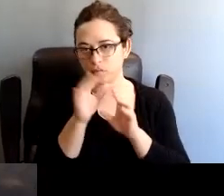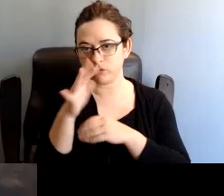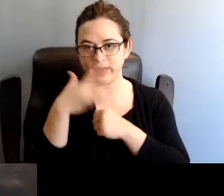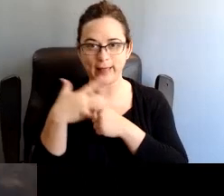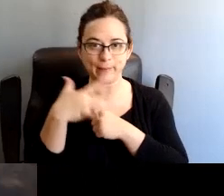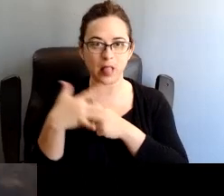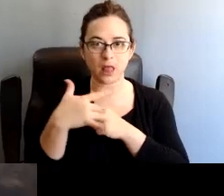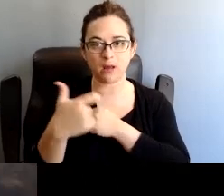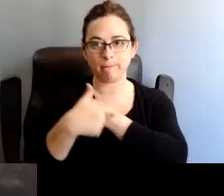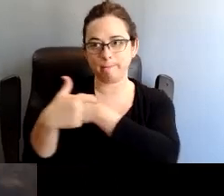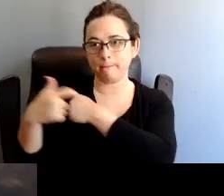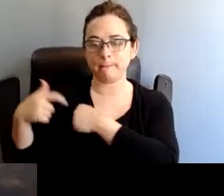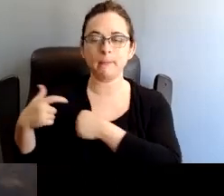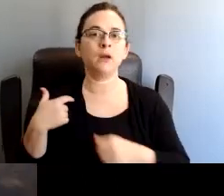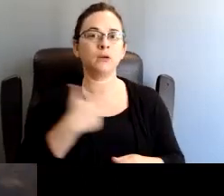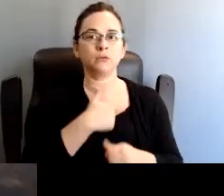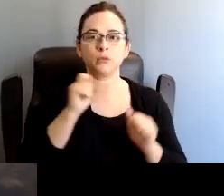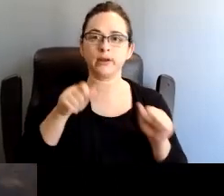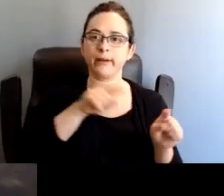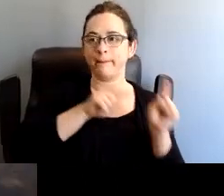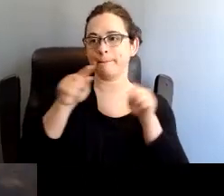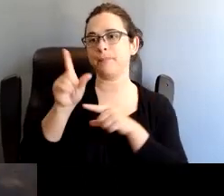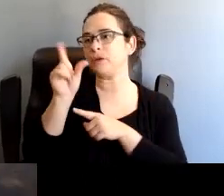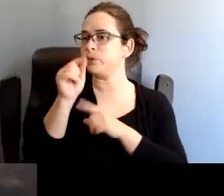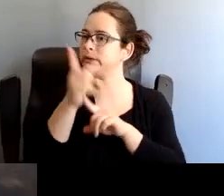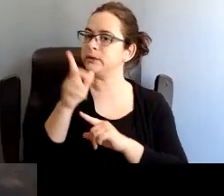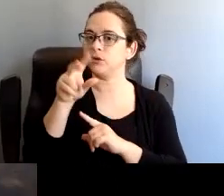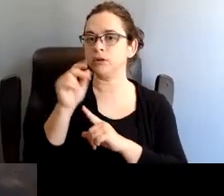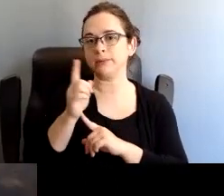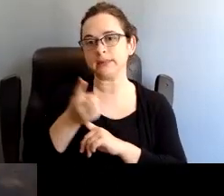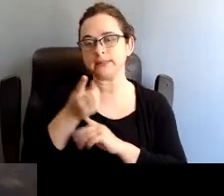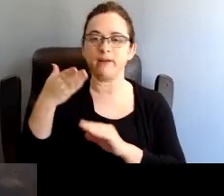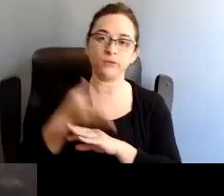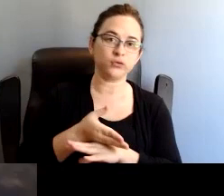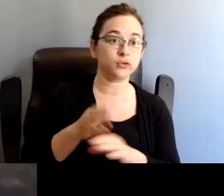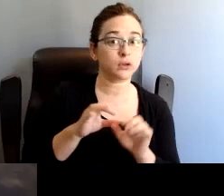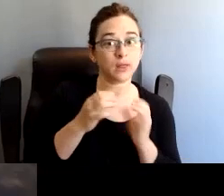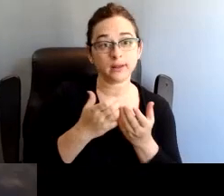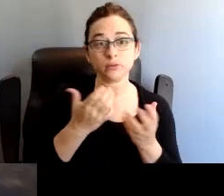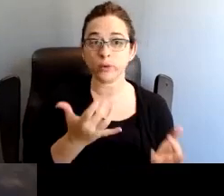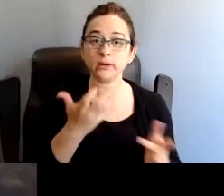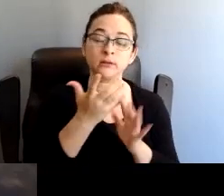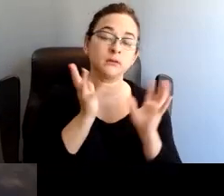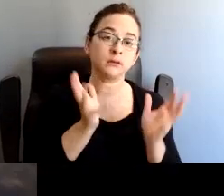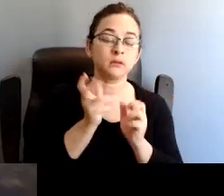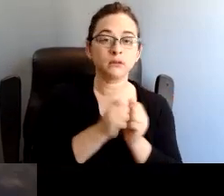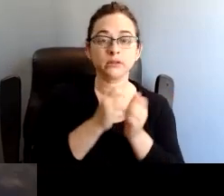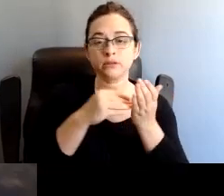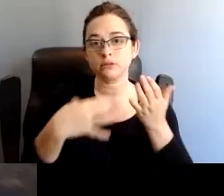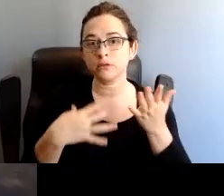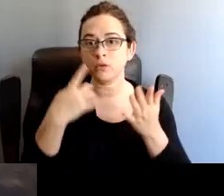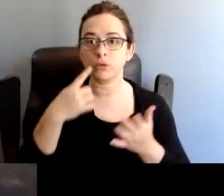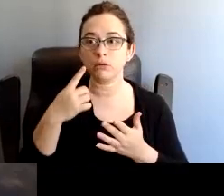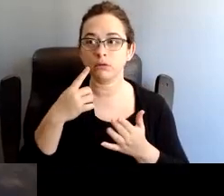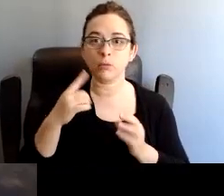a classroom presentation for 20-30 minutes, even spending time after class waiting to talk to students if they have any questions or